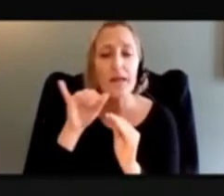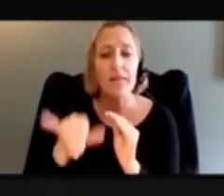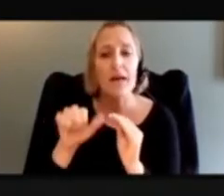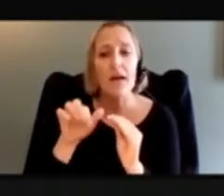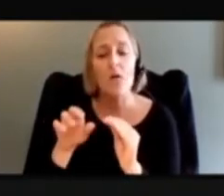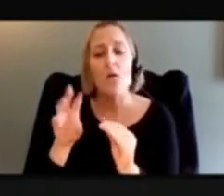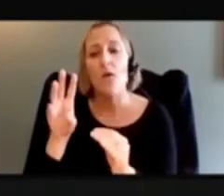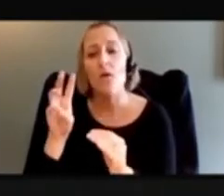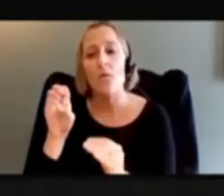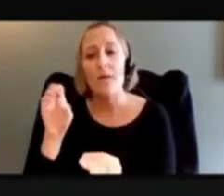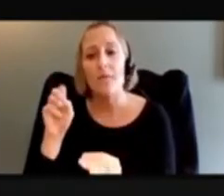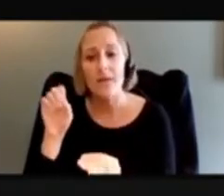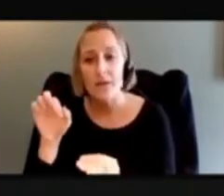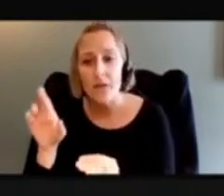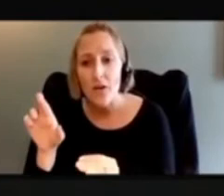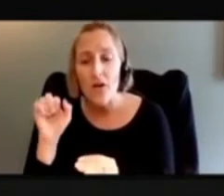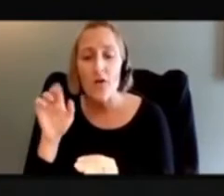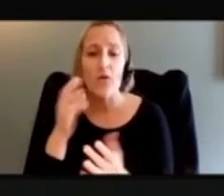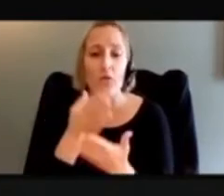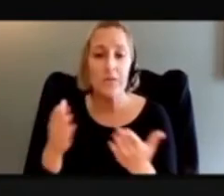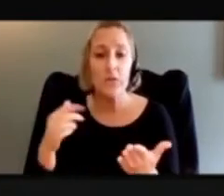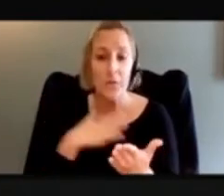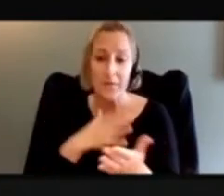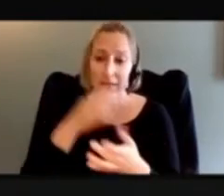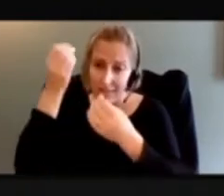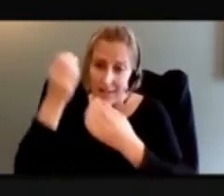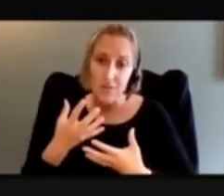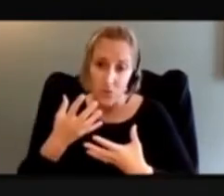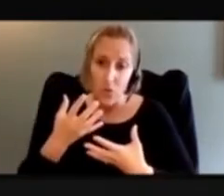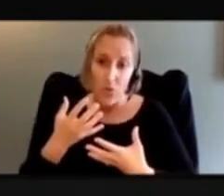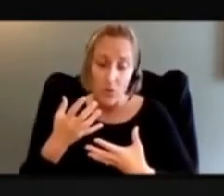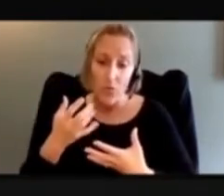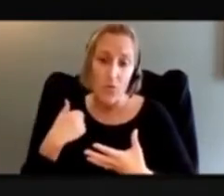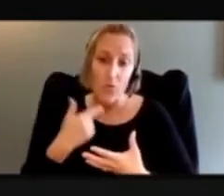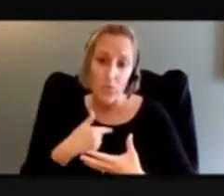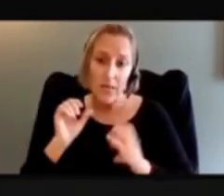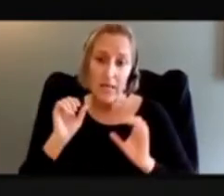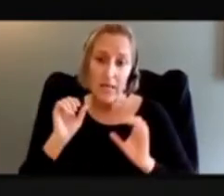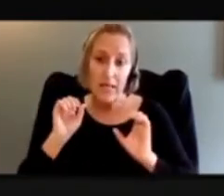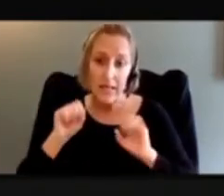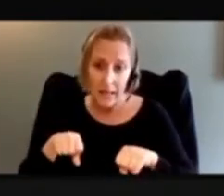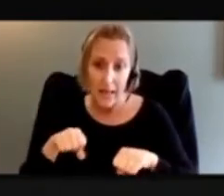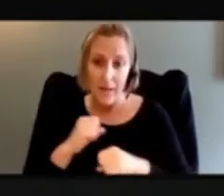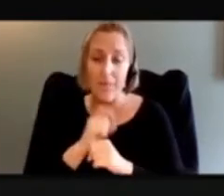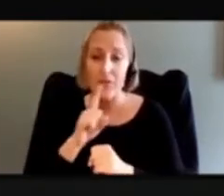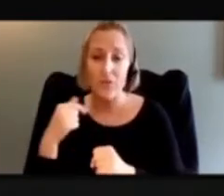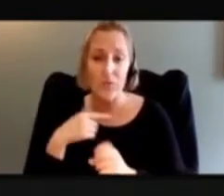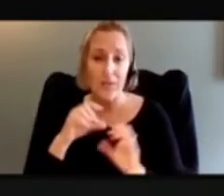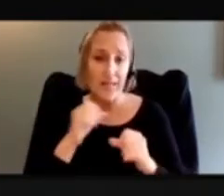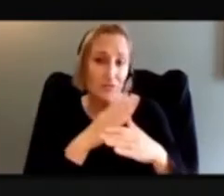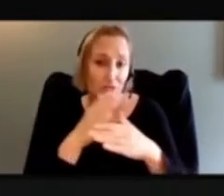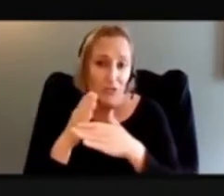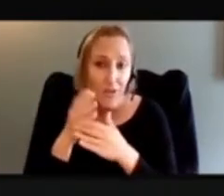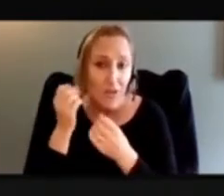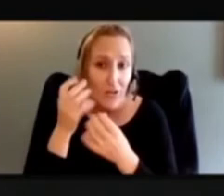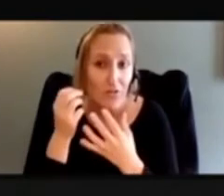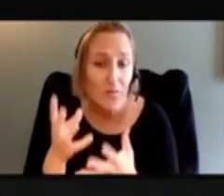some resources for, please let us know that. And let's make sure that we share some of that. And again,